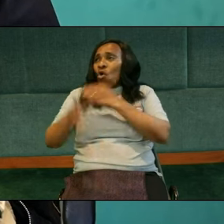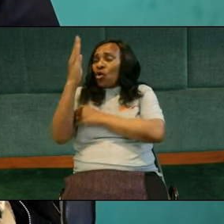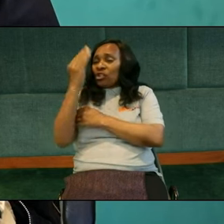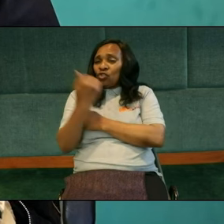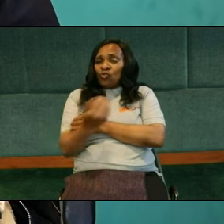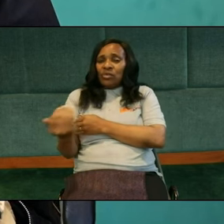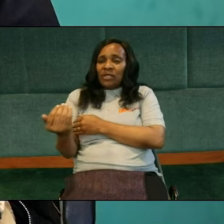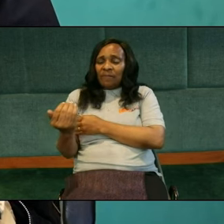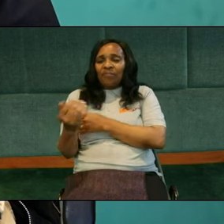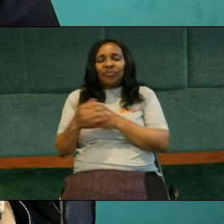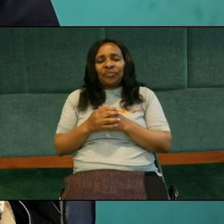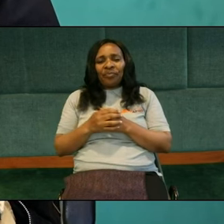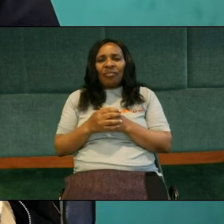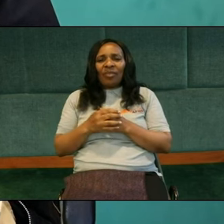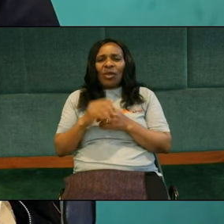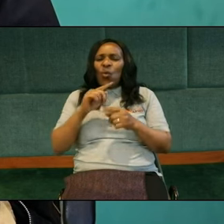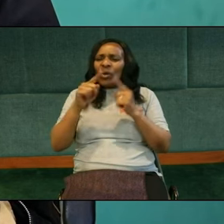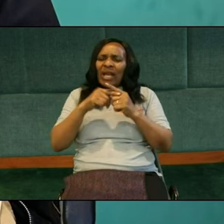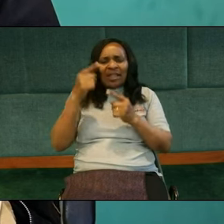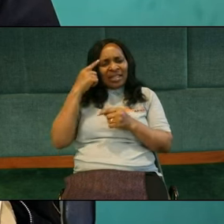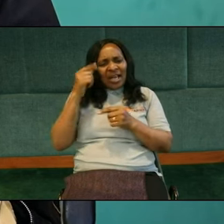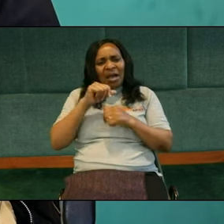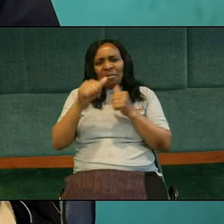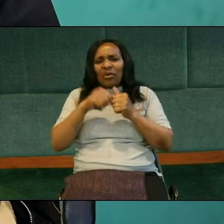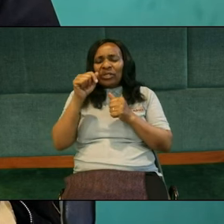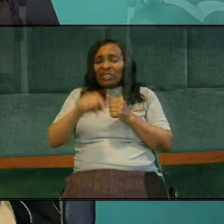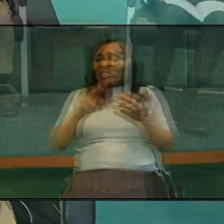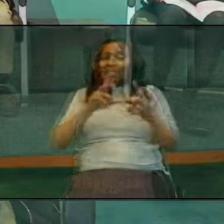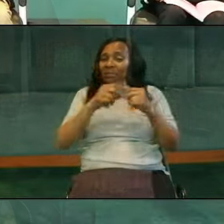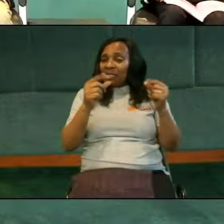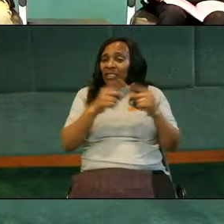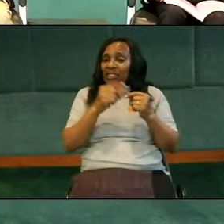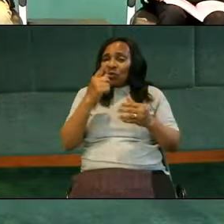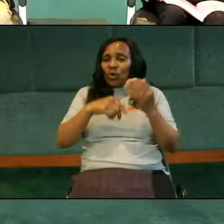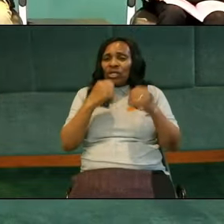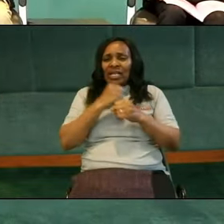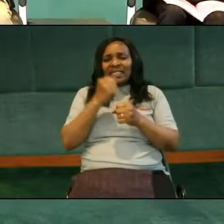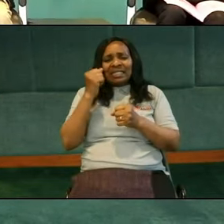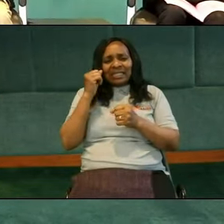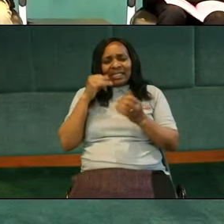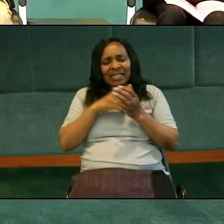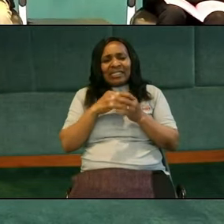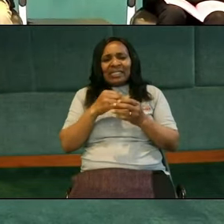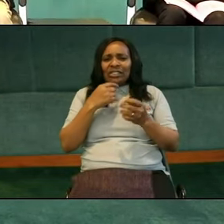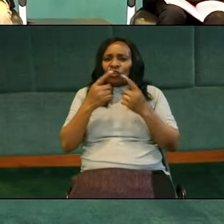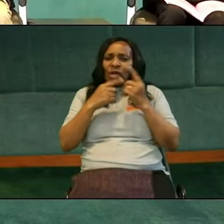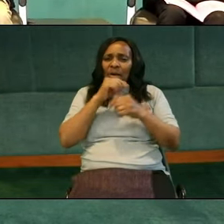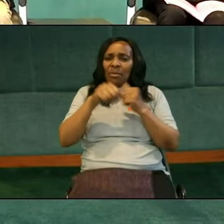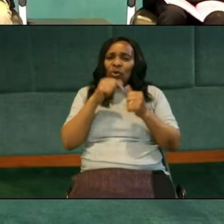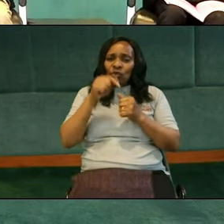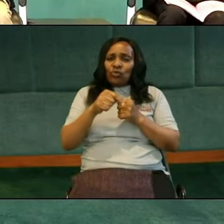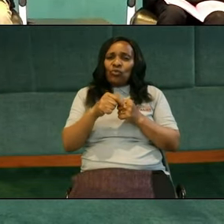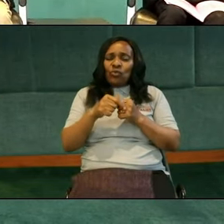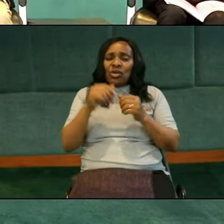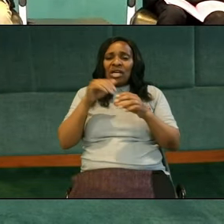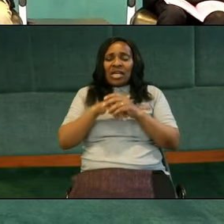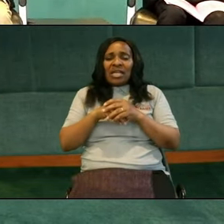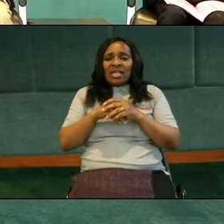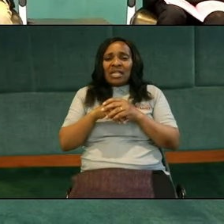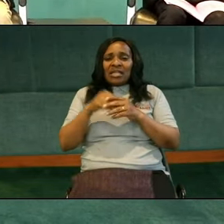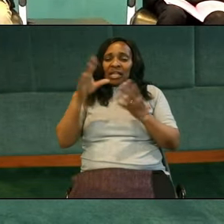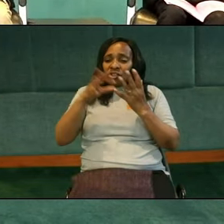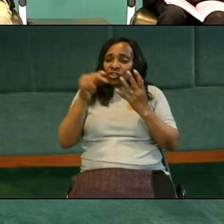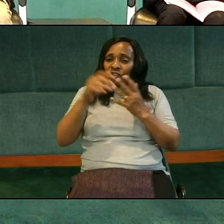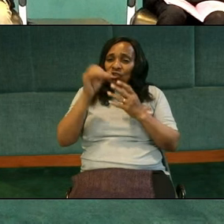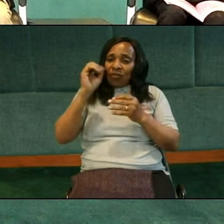So, Avin, what do you think about this question? What does this passage say to you about self-discipline in the choice